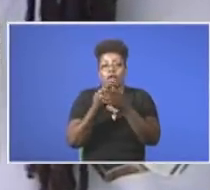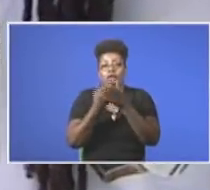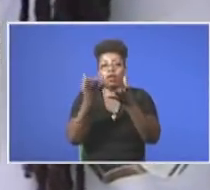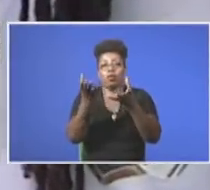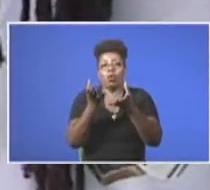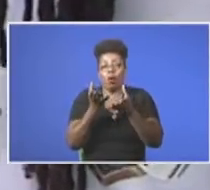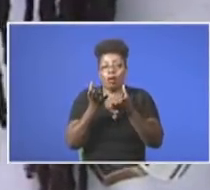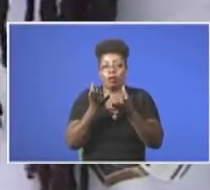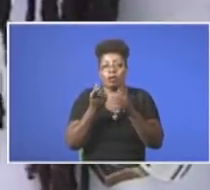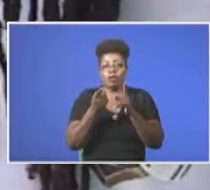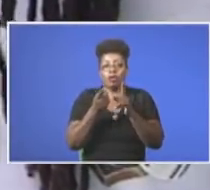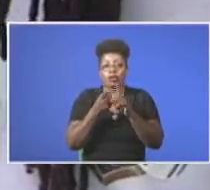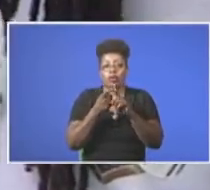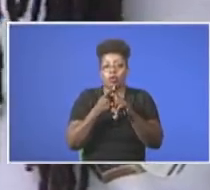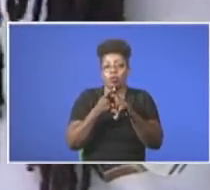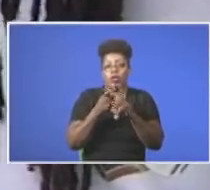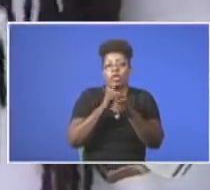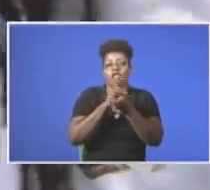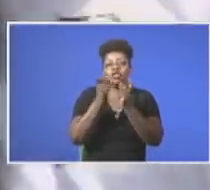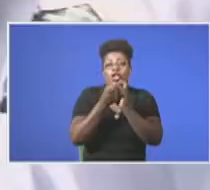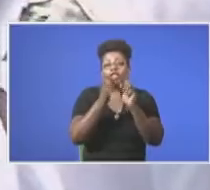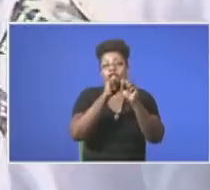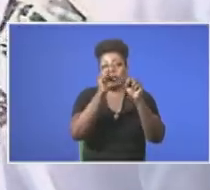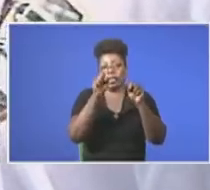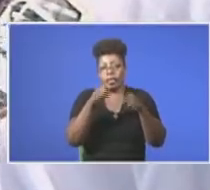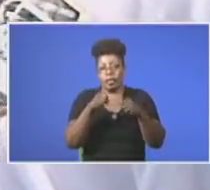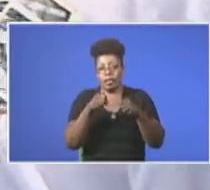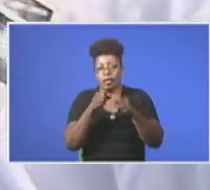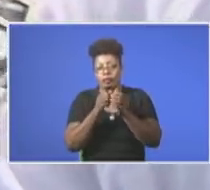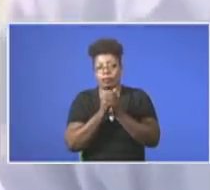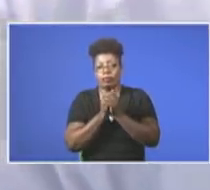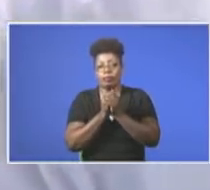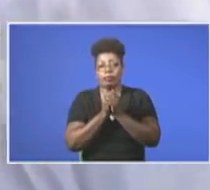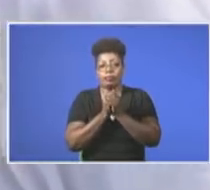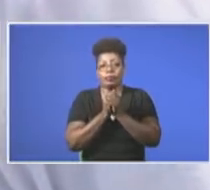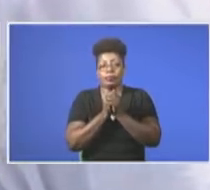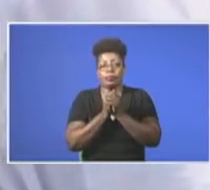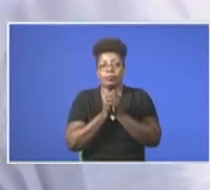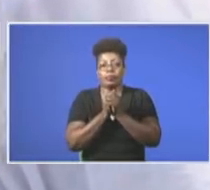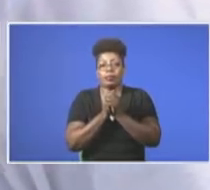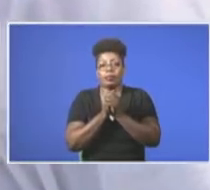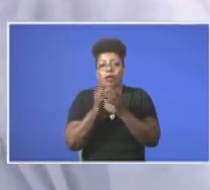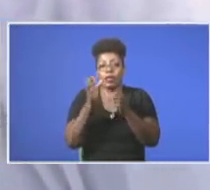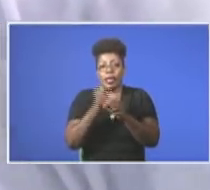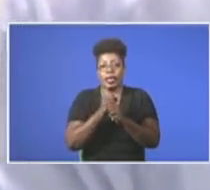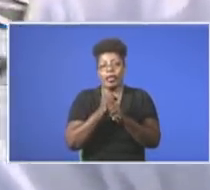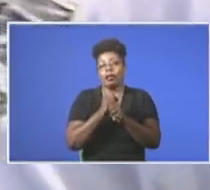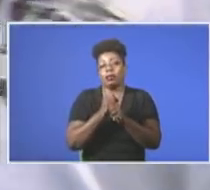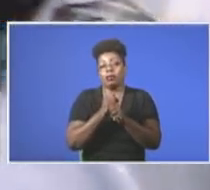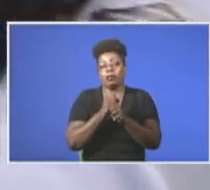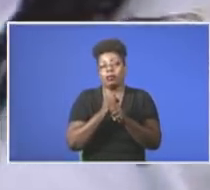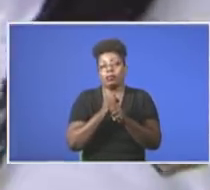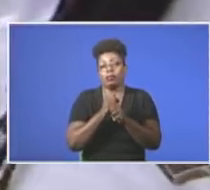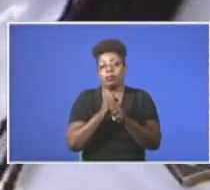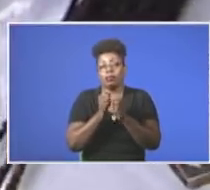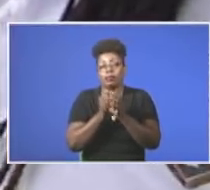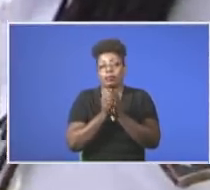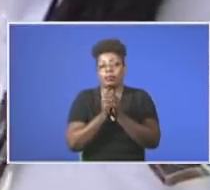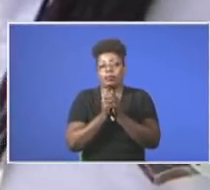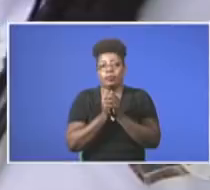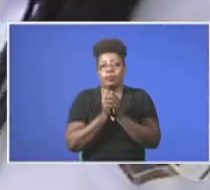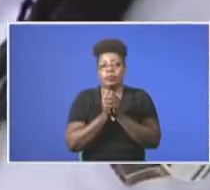want to revamp the system, and we're taking the necessary steps in terms